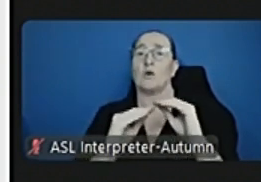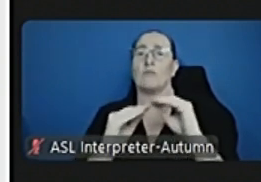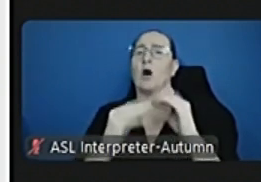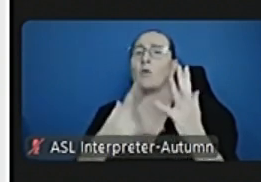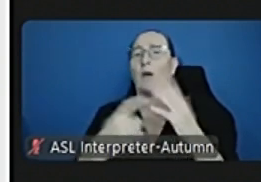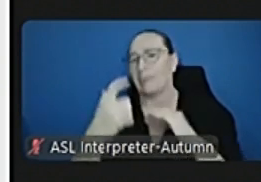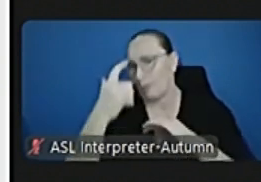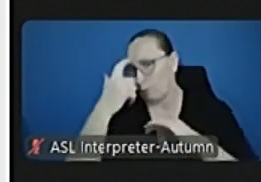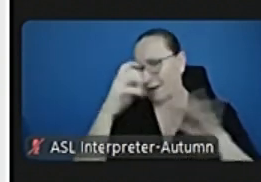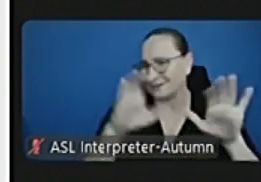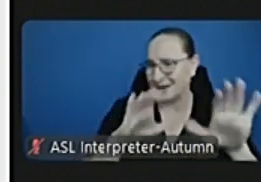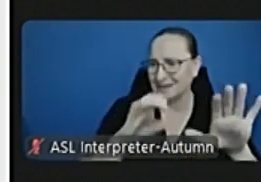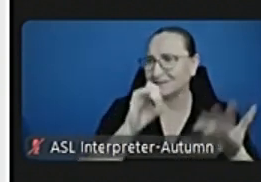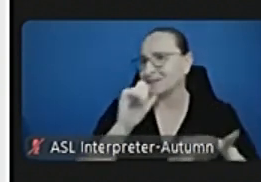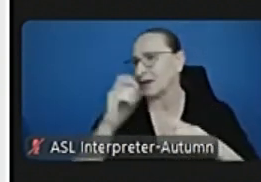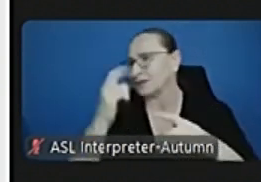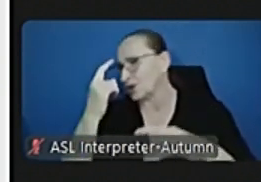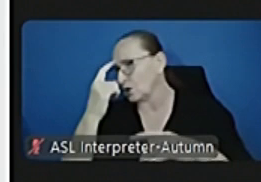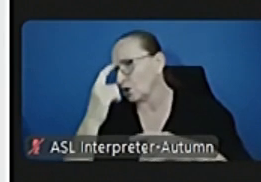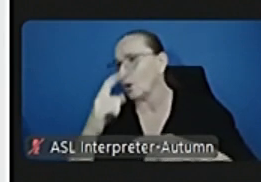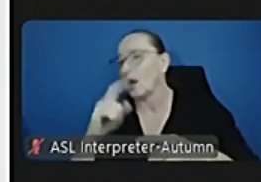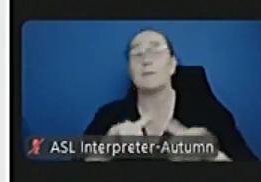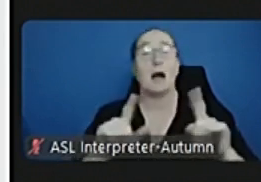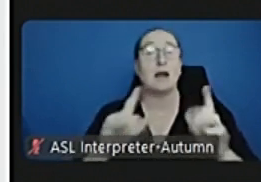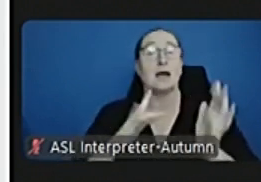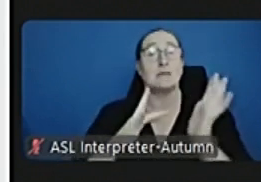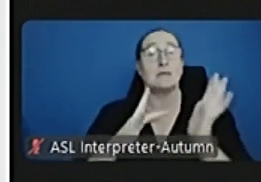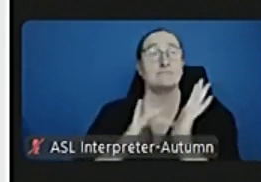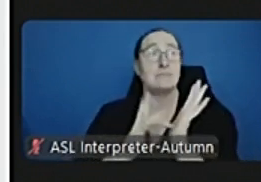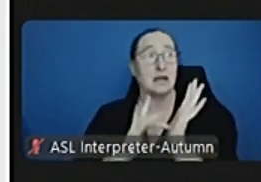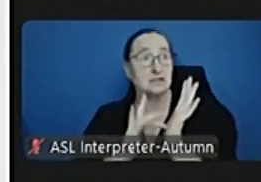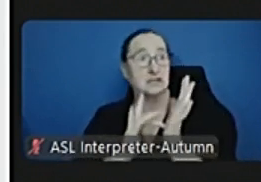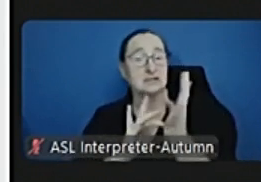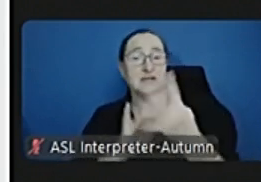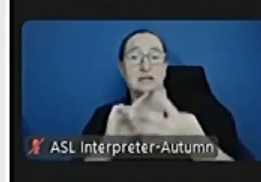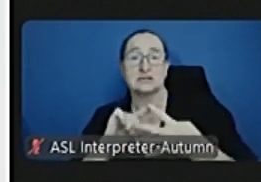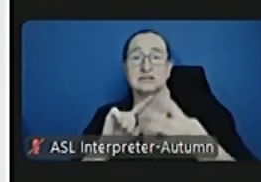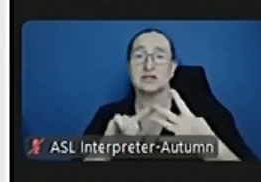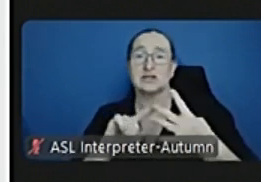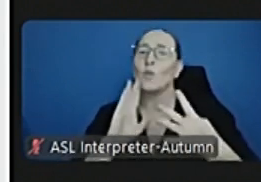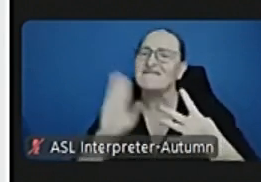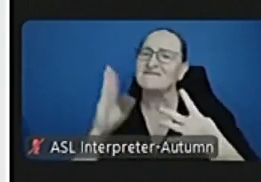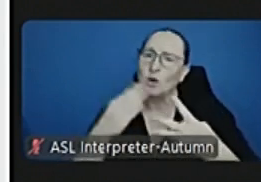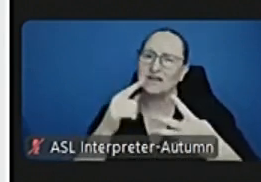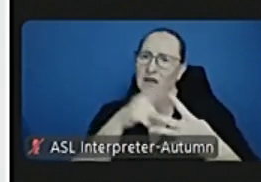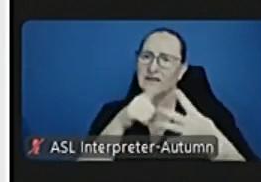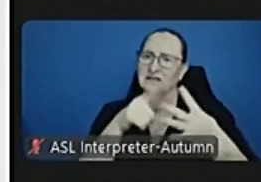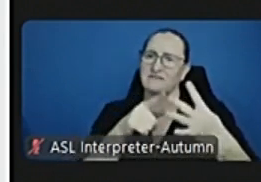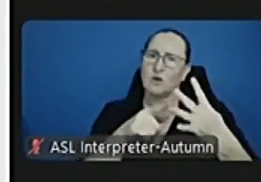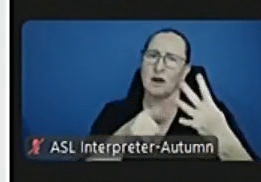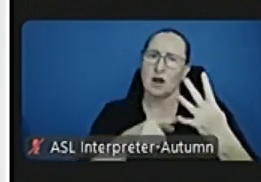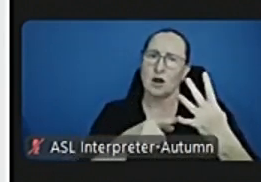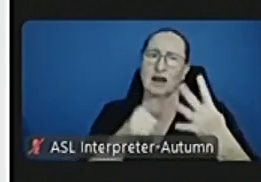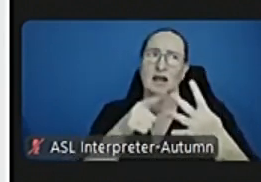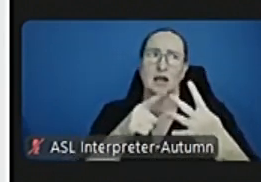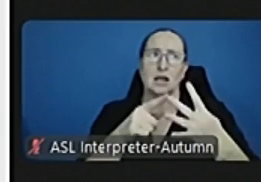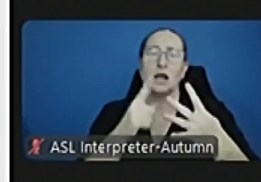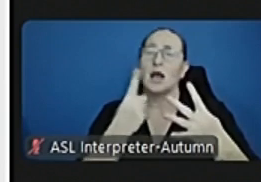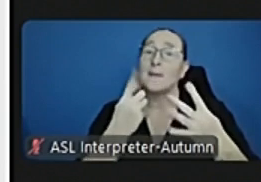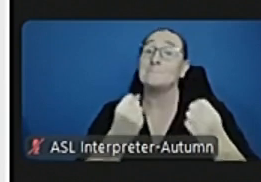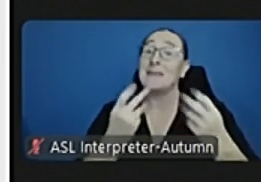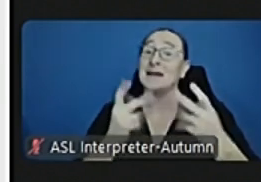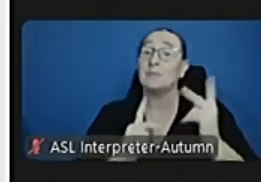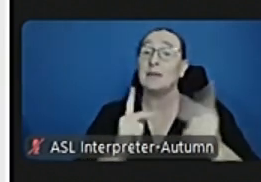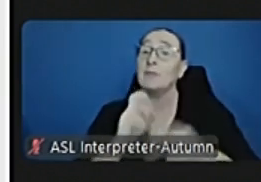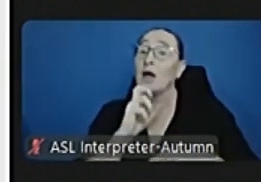do. But the medications, if we focus on these 4 areas, many people age very successfully. And